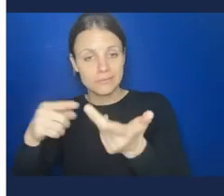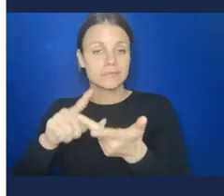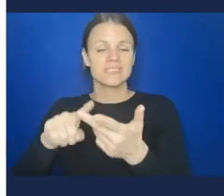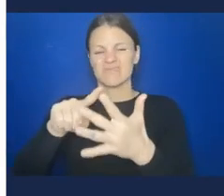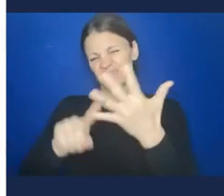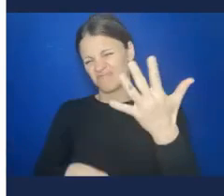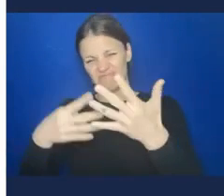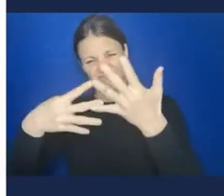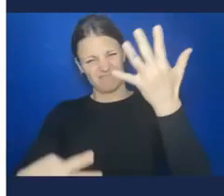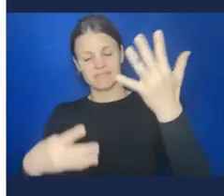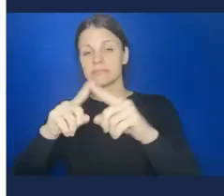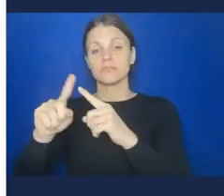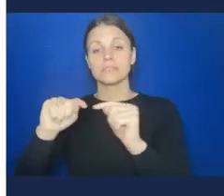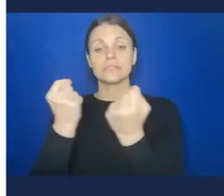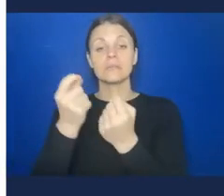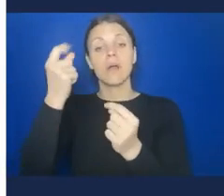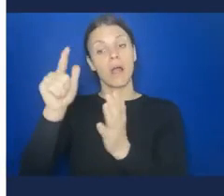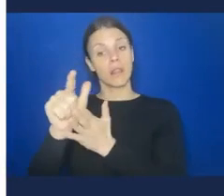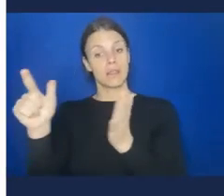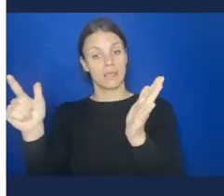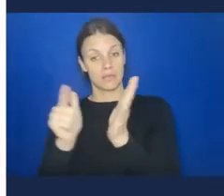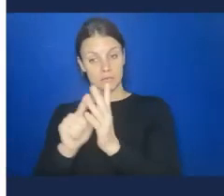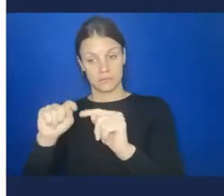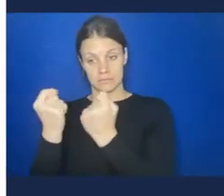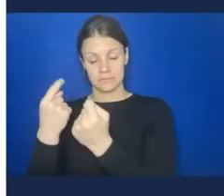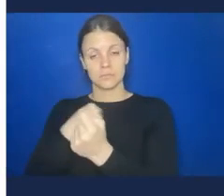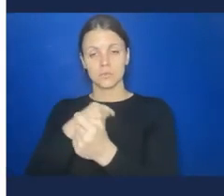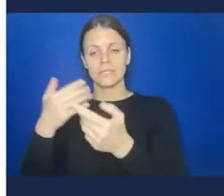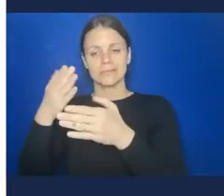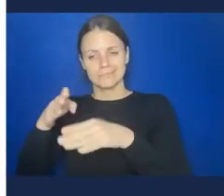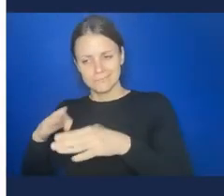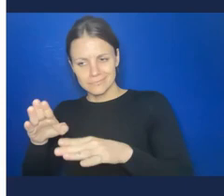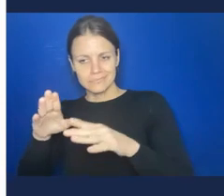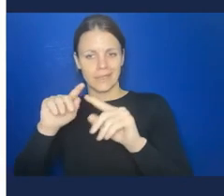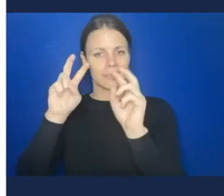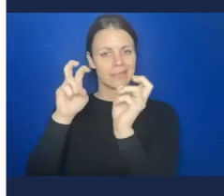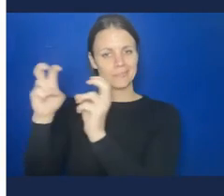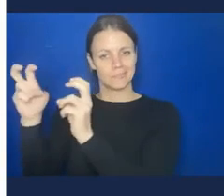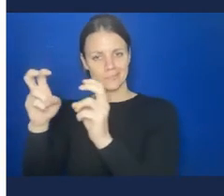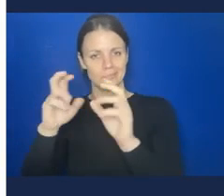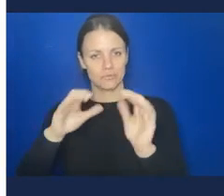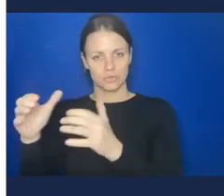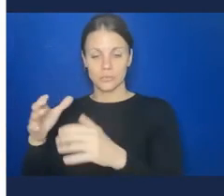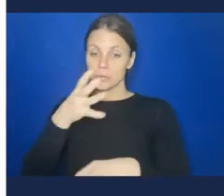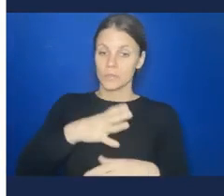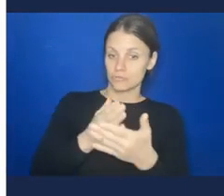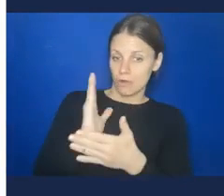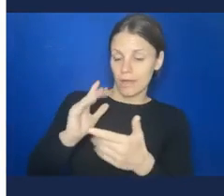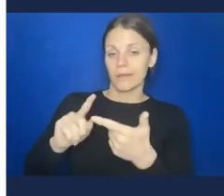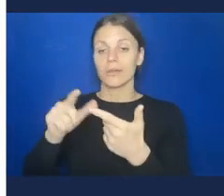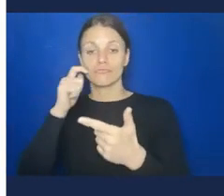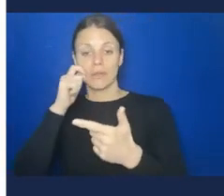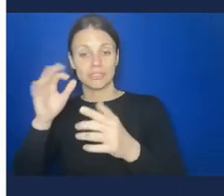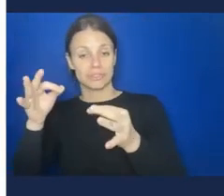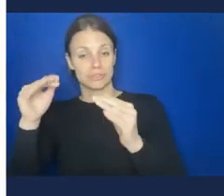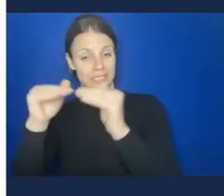legal team, we're divided up into thematic groups. So we have our women's rights team, racial justice, immigrants'